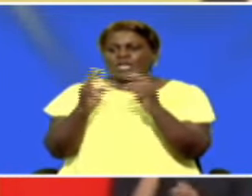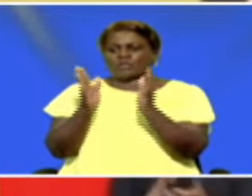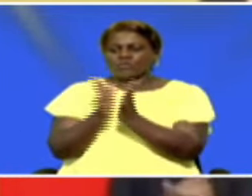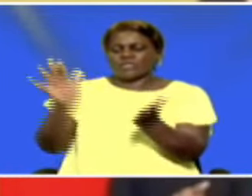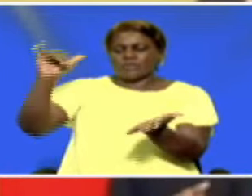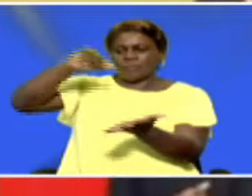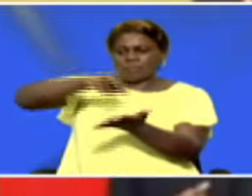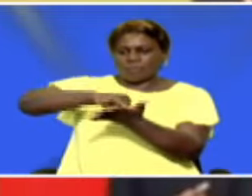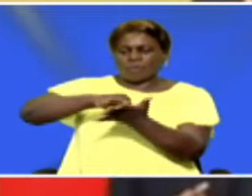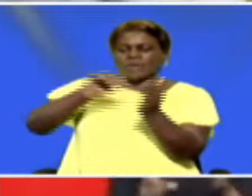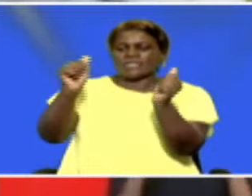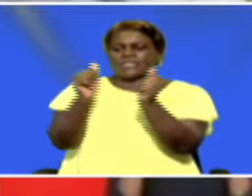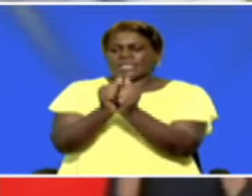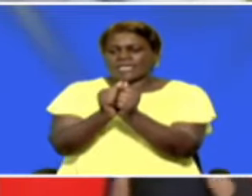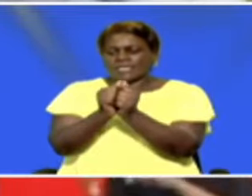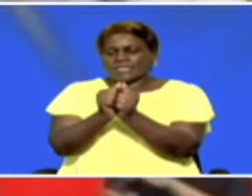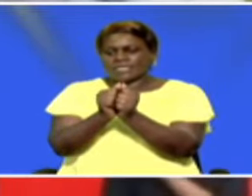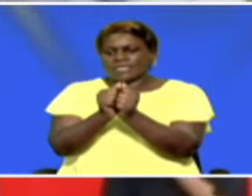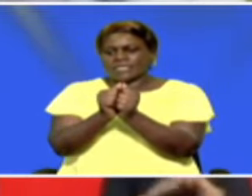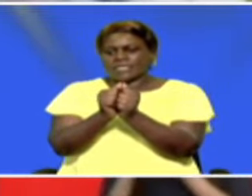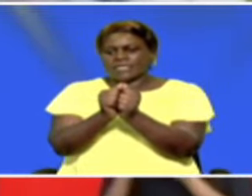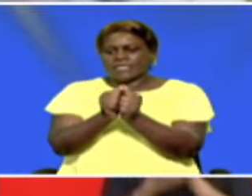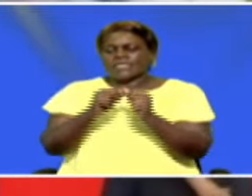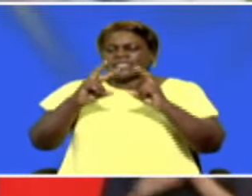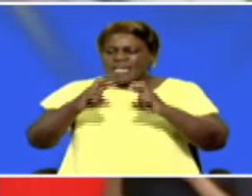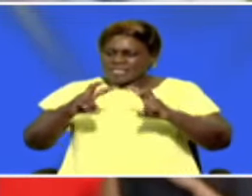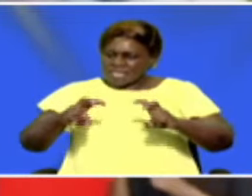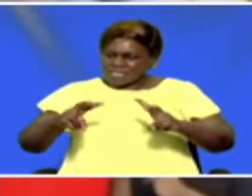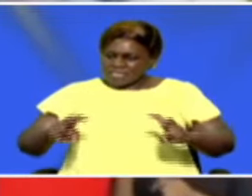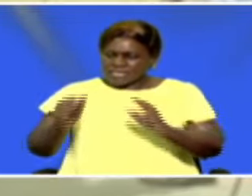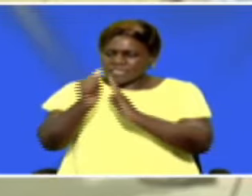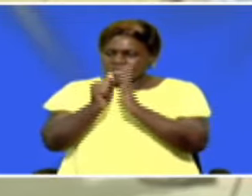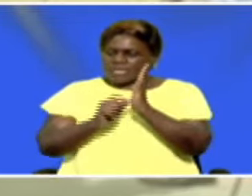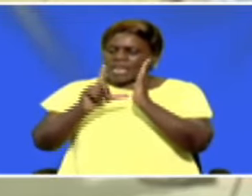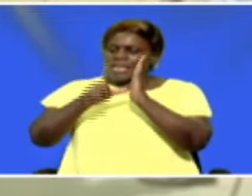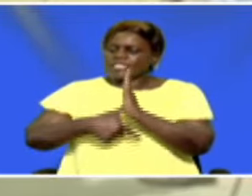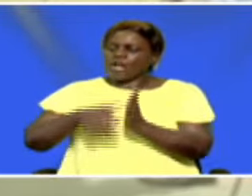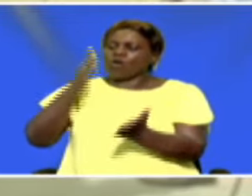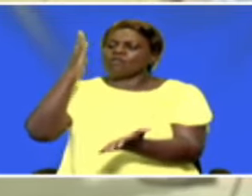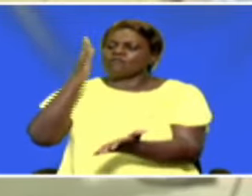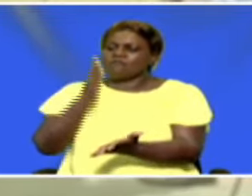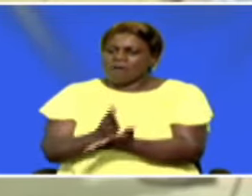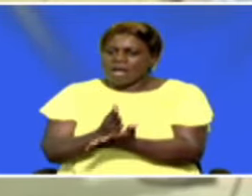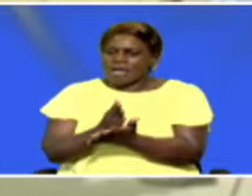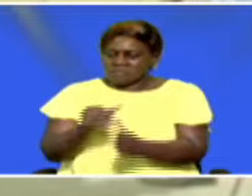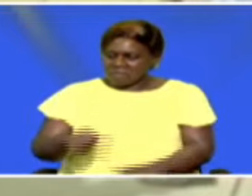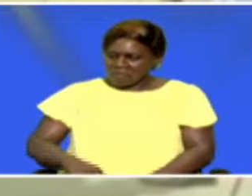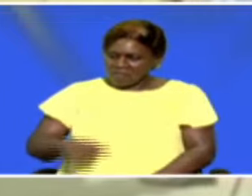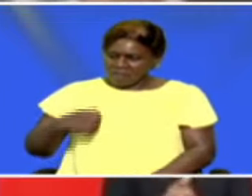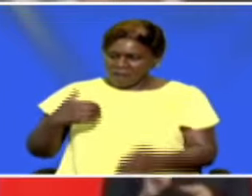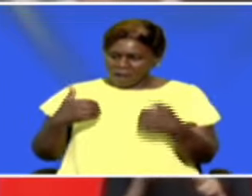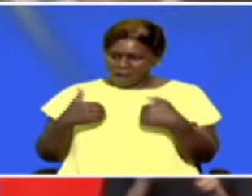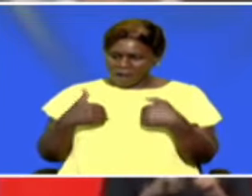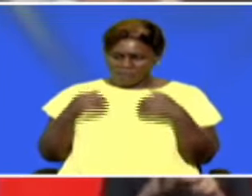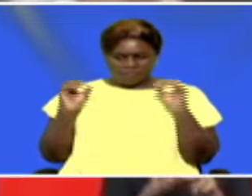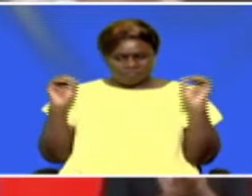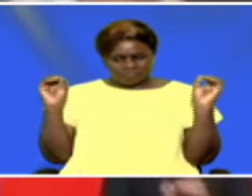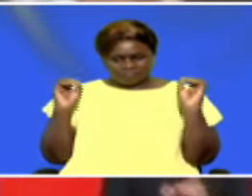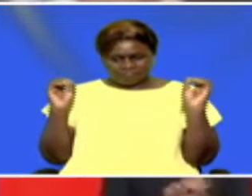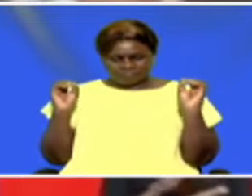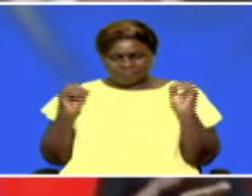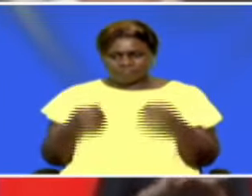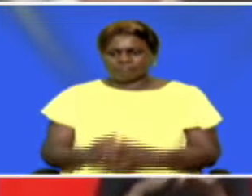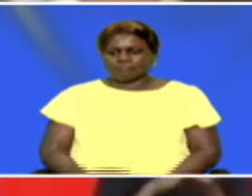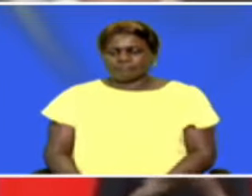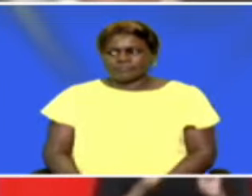on June 10th, prompting a Malta search agency, which later confirmed there was no survivors on board. On the